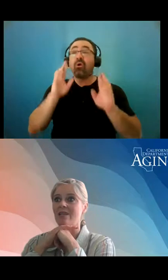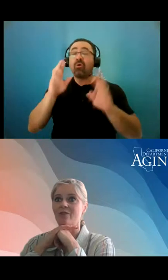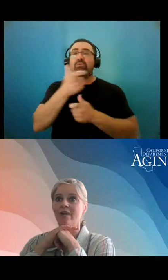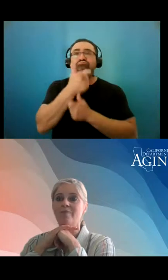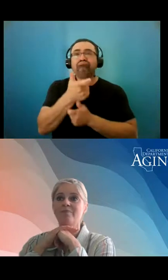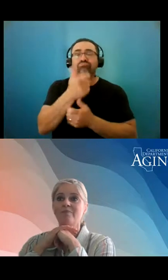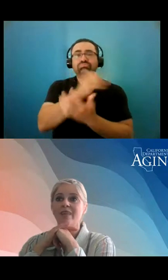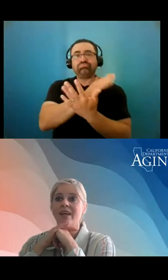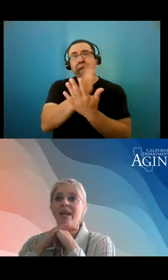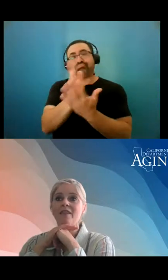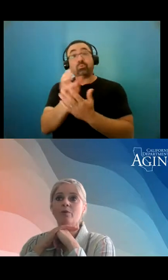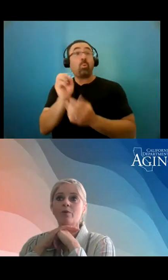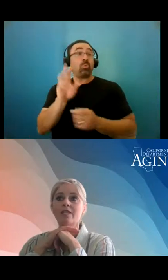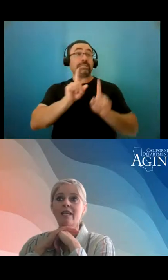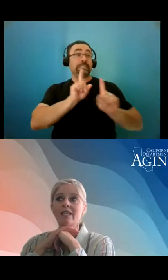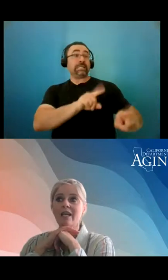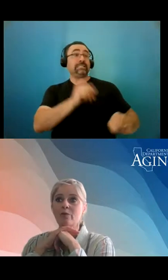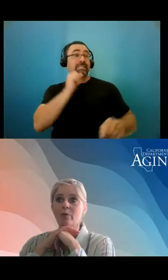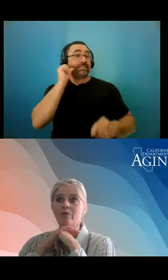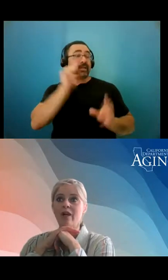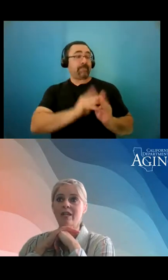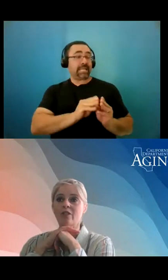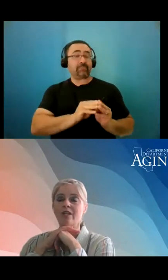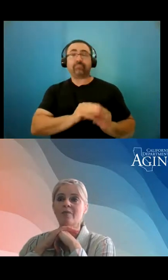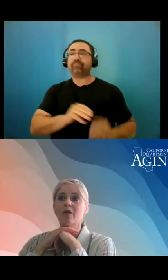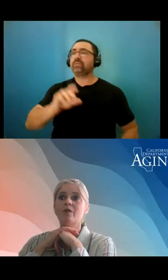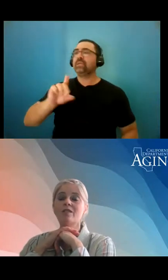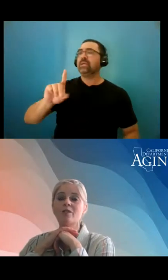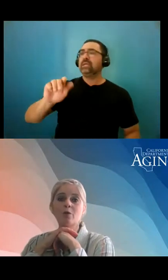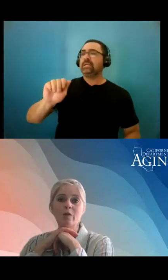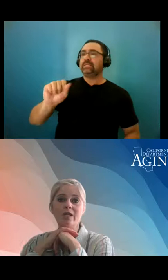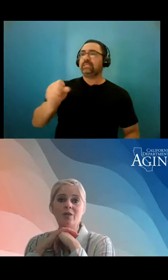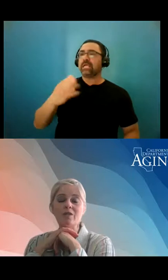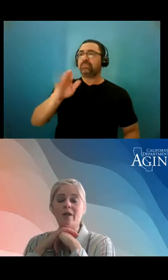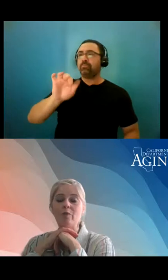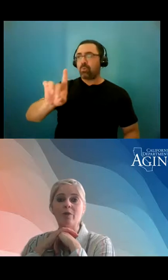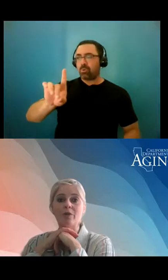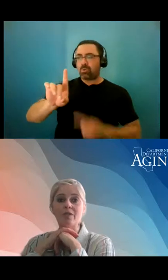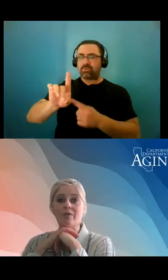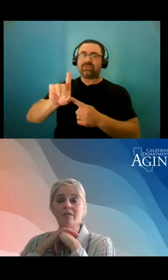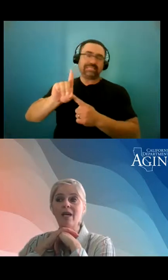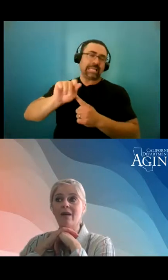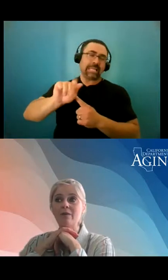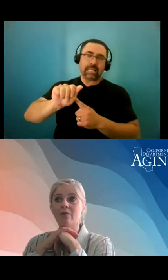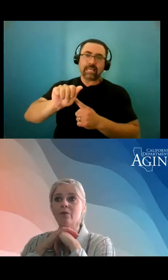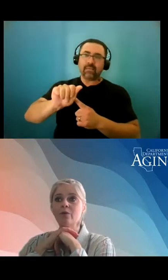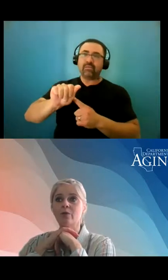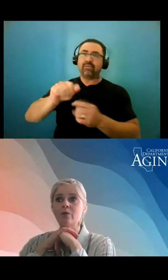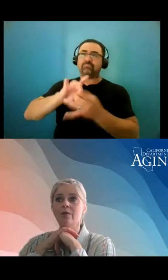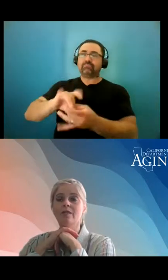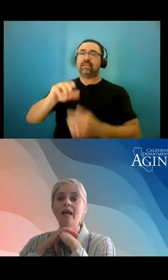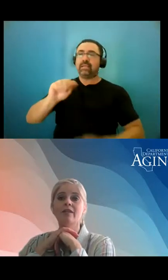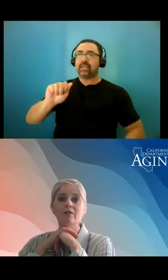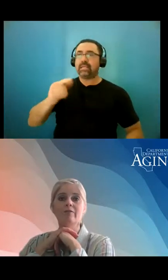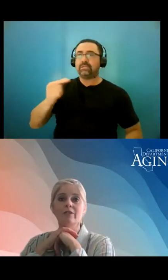it yesterday. And then, of course, the data dashboard for aging. This is a tool we can use to help hold ourselves accountable to